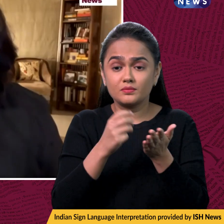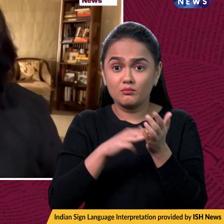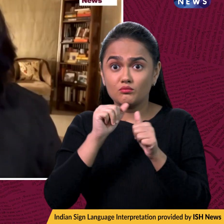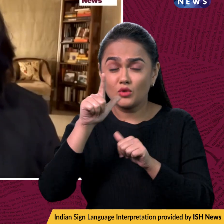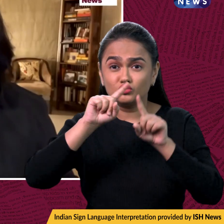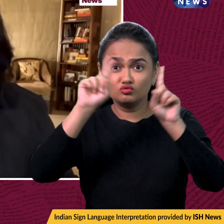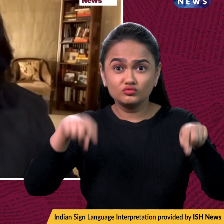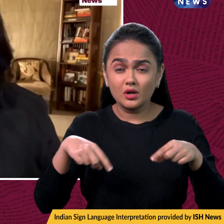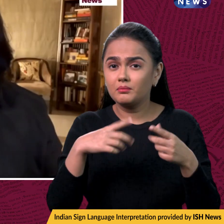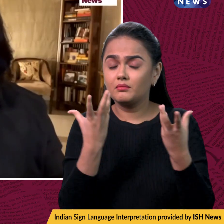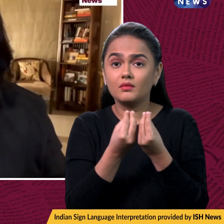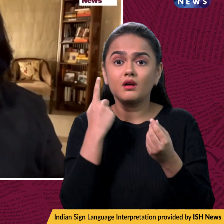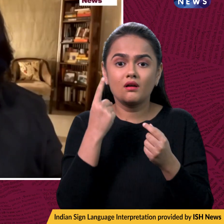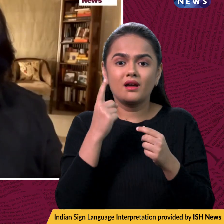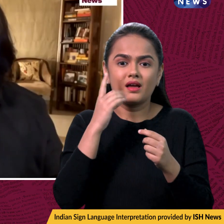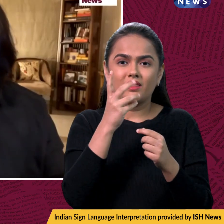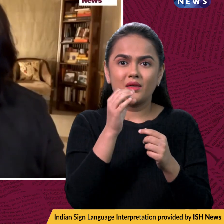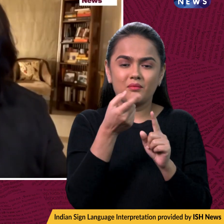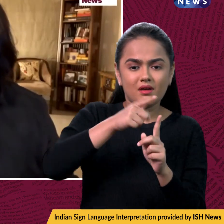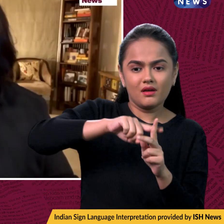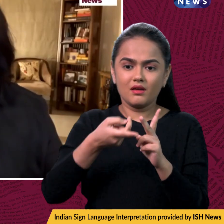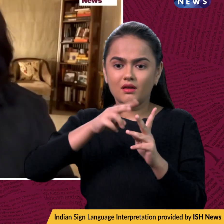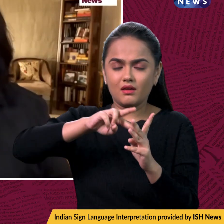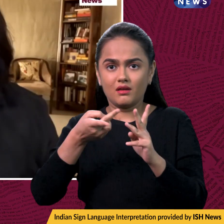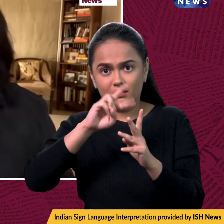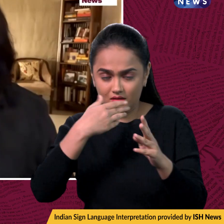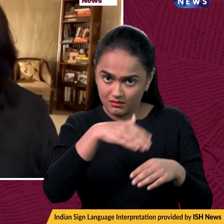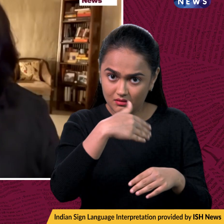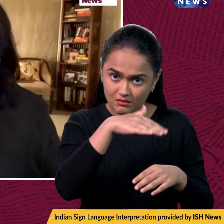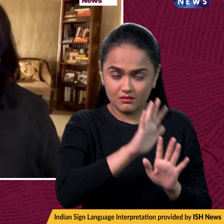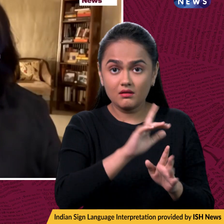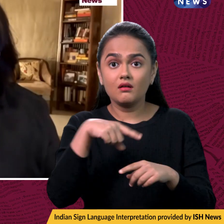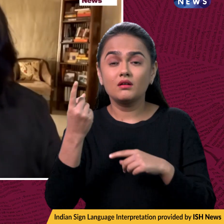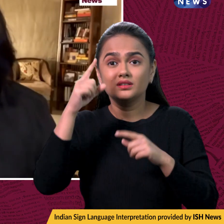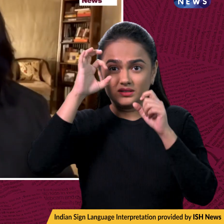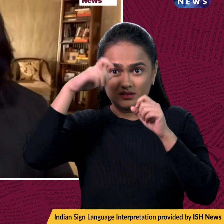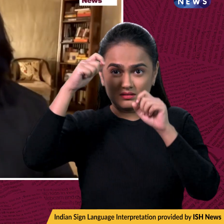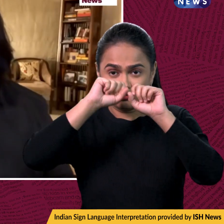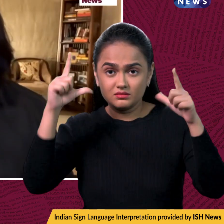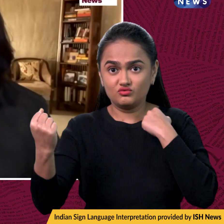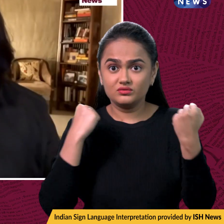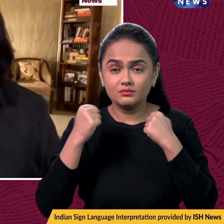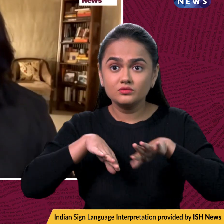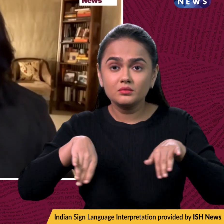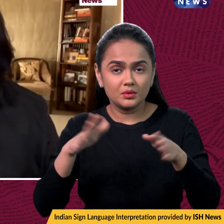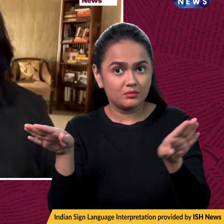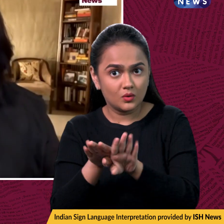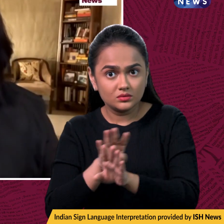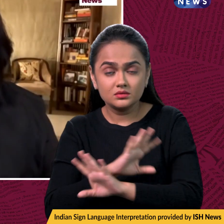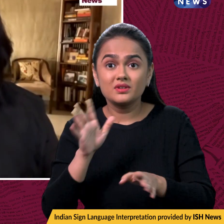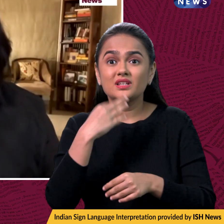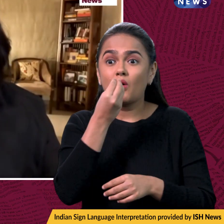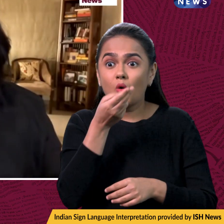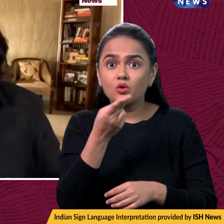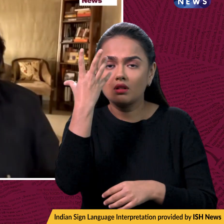malls and shops will open on odd and even basis. Cinemas, multiplexes and gyms will be closed. Restaurants and bars will be closed at